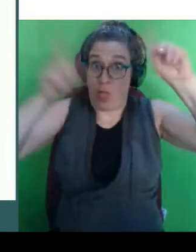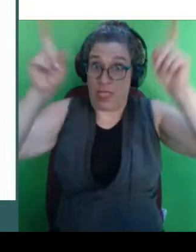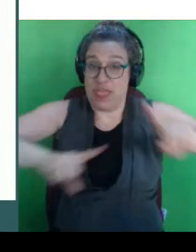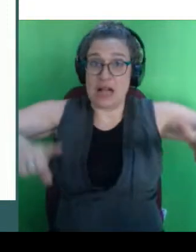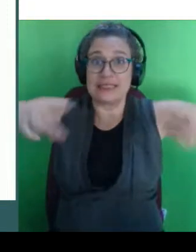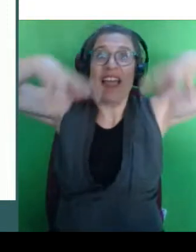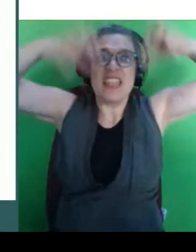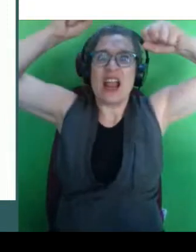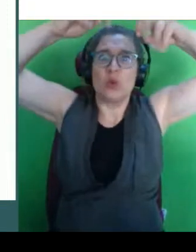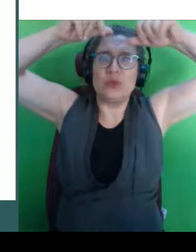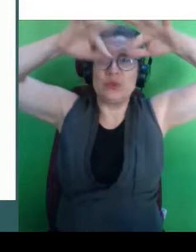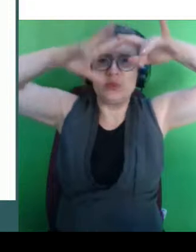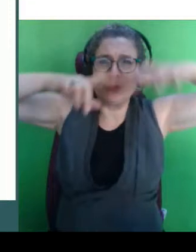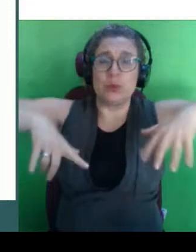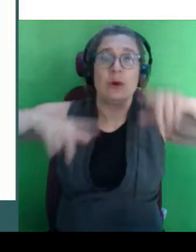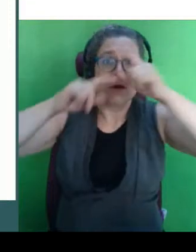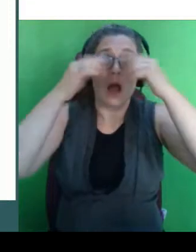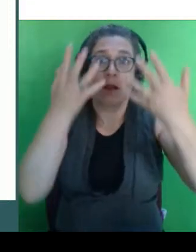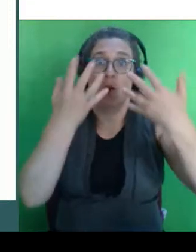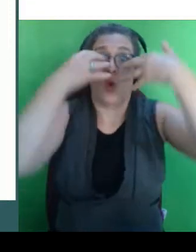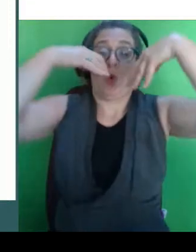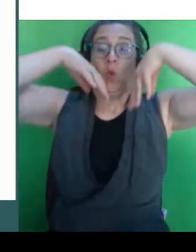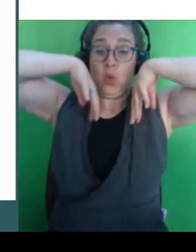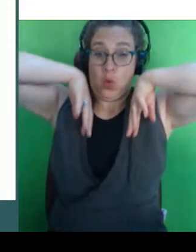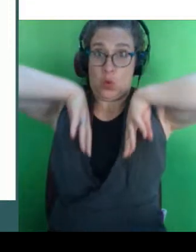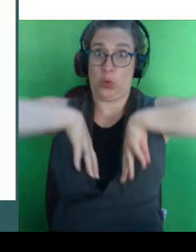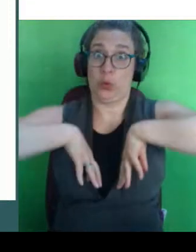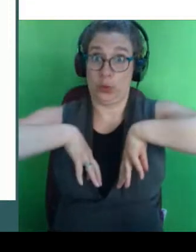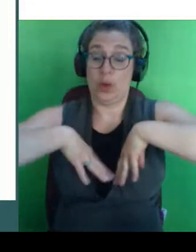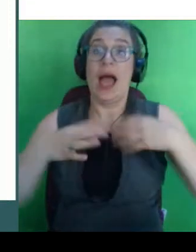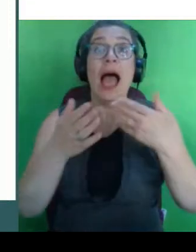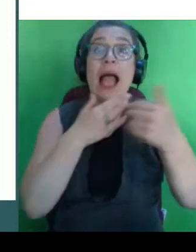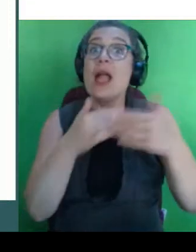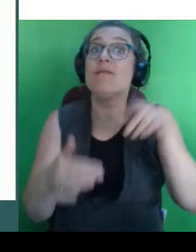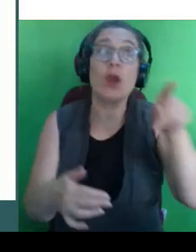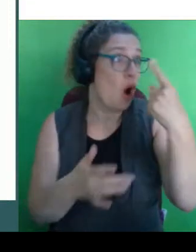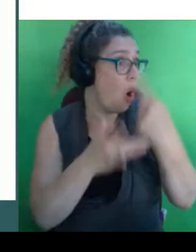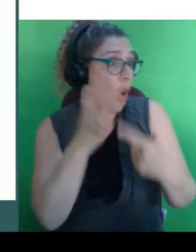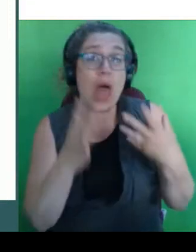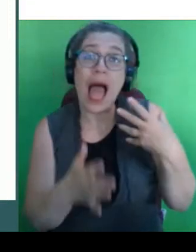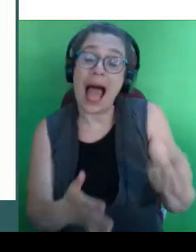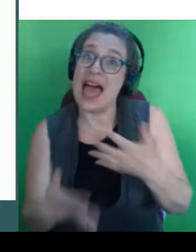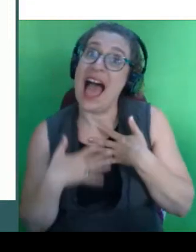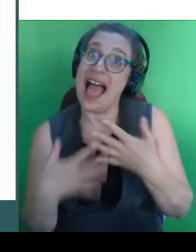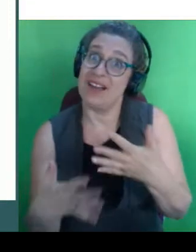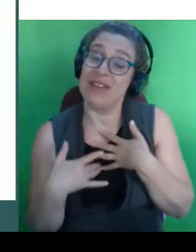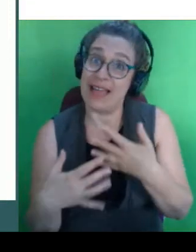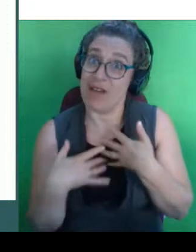asthma, even in people who've only ever had hay fever before. And that can be fatal.